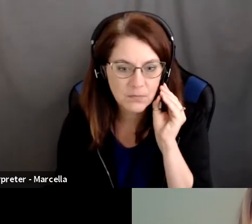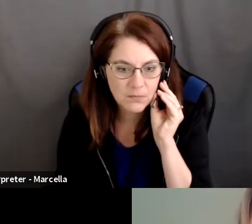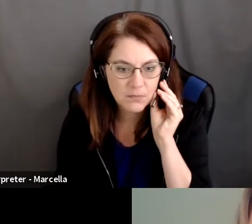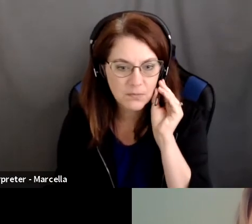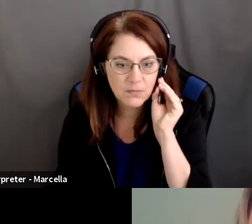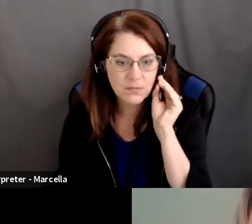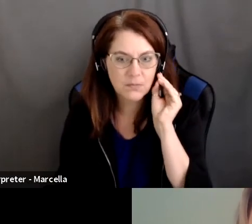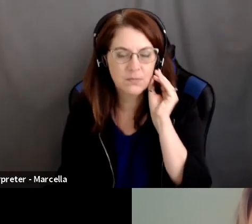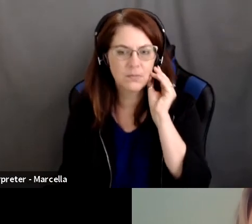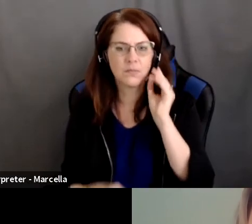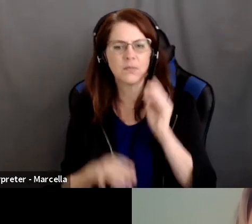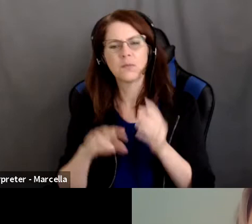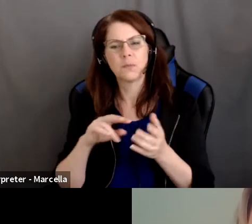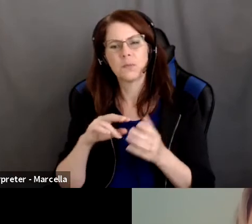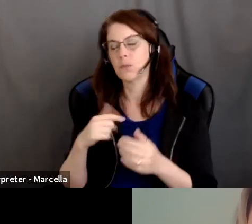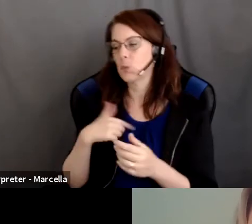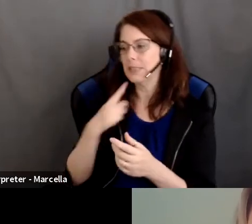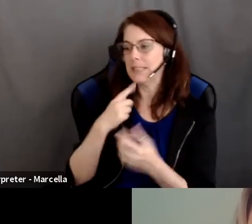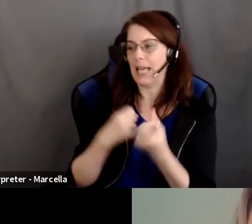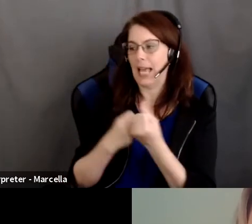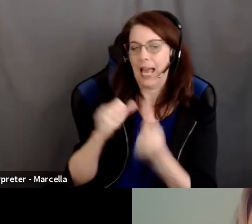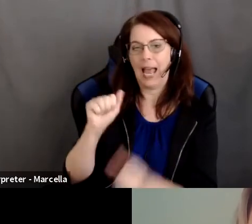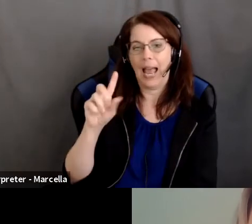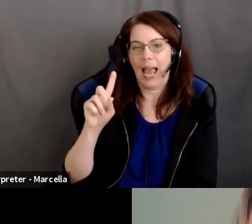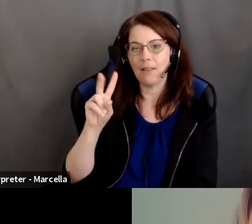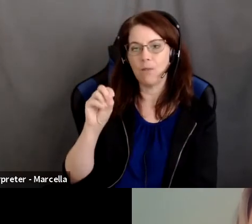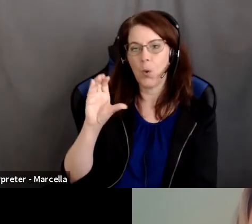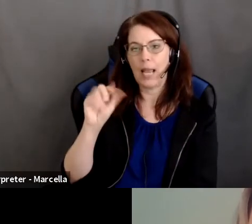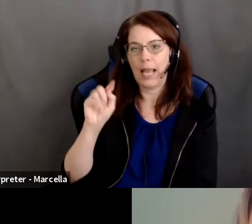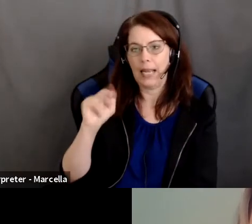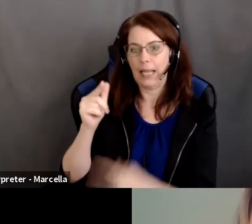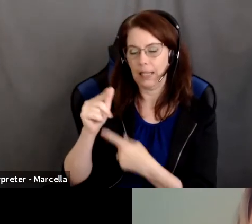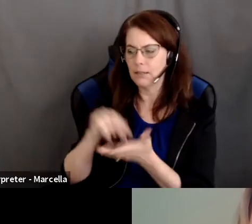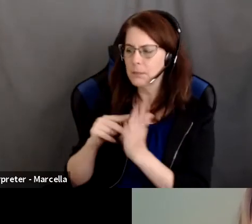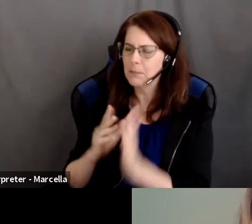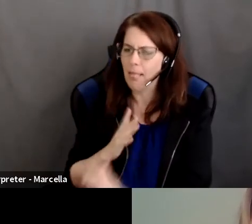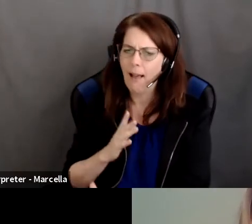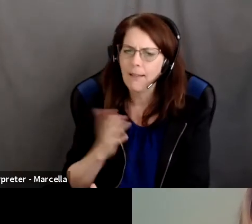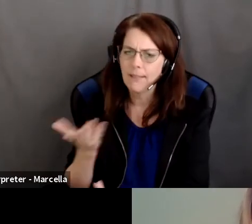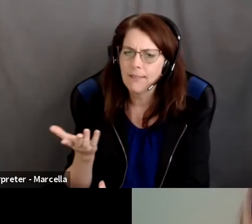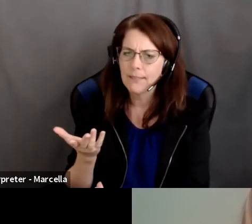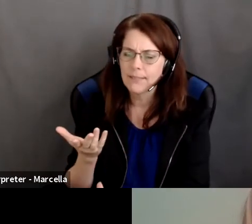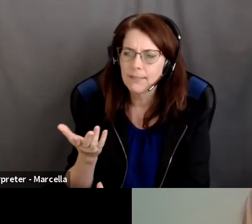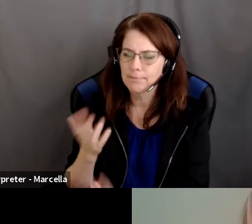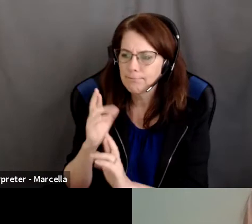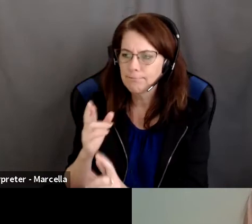we say advocating, we mean in a polite way, you know.